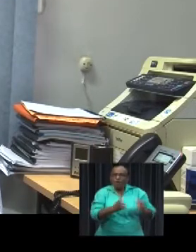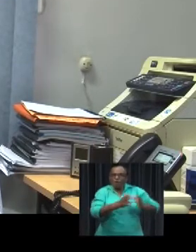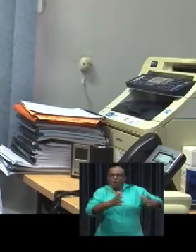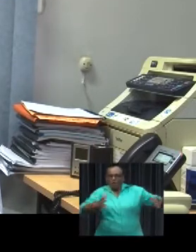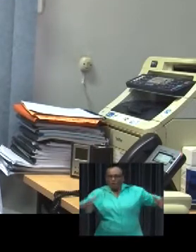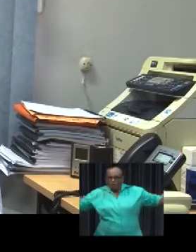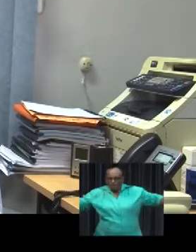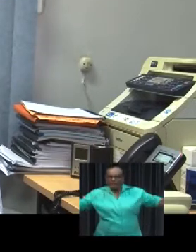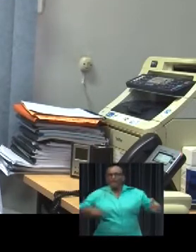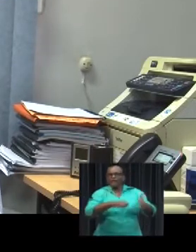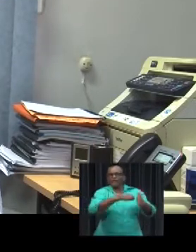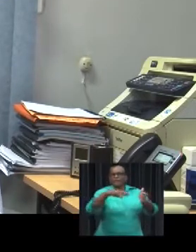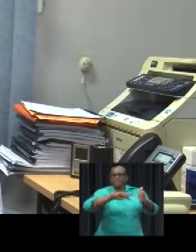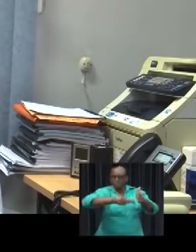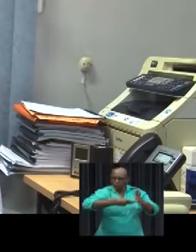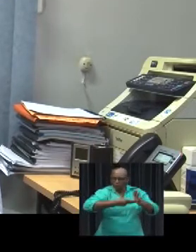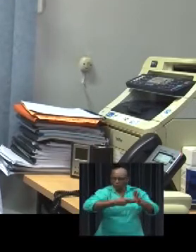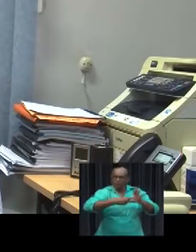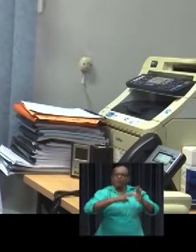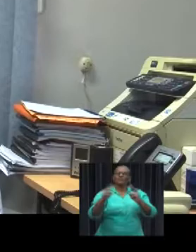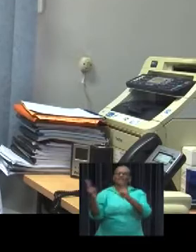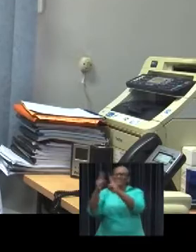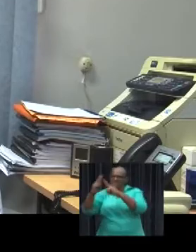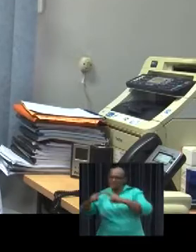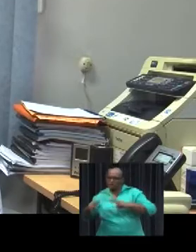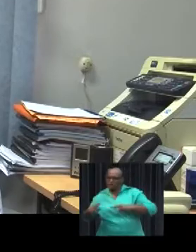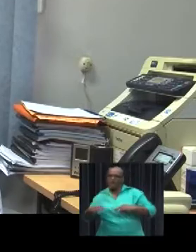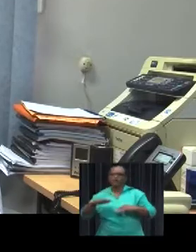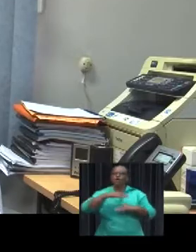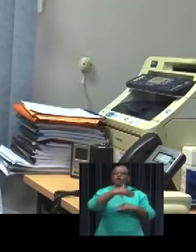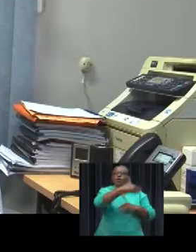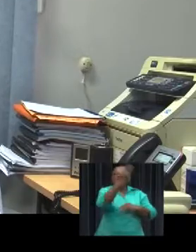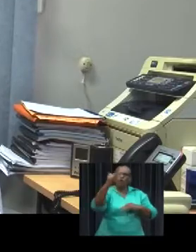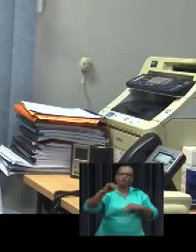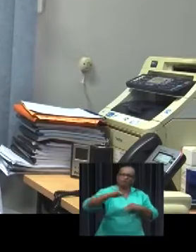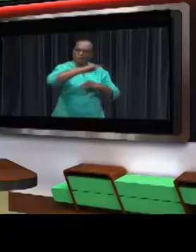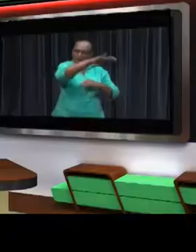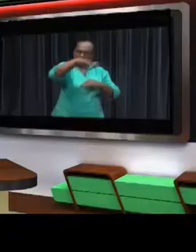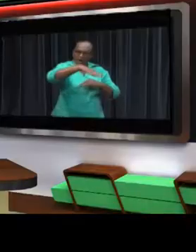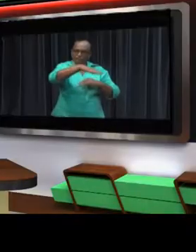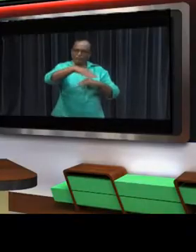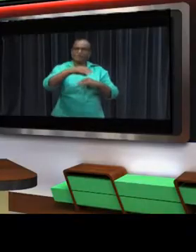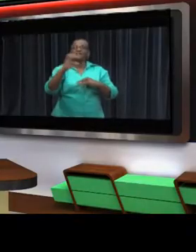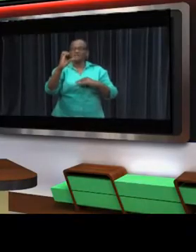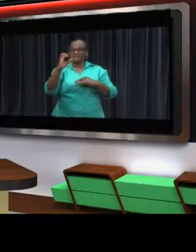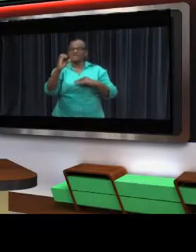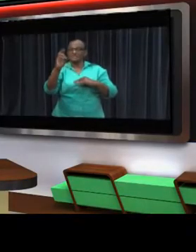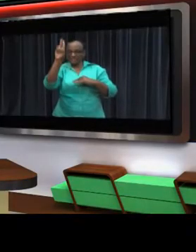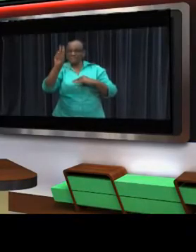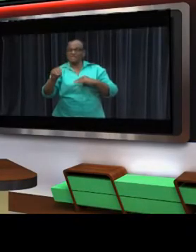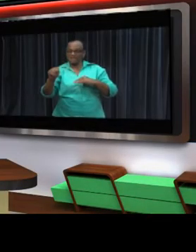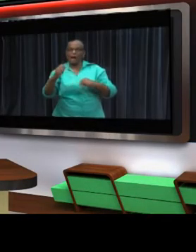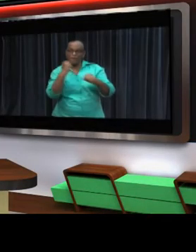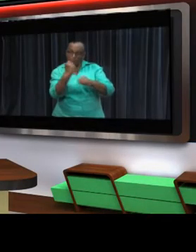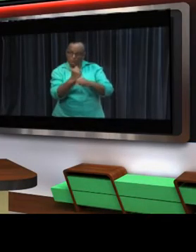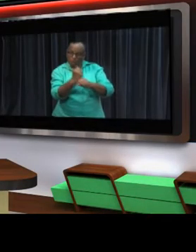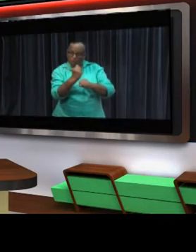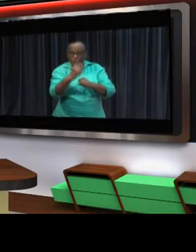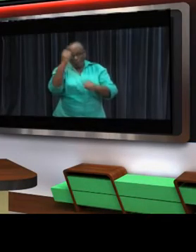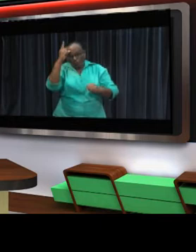being carried out within the expansion project of our international airport. The contracting company,